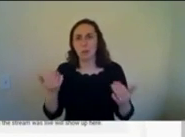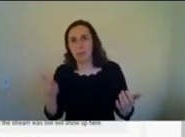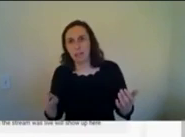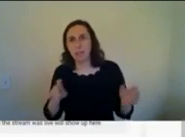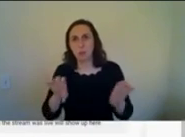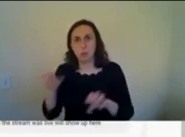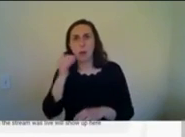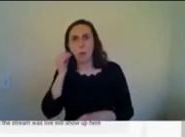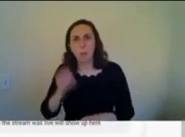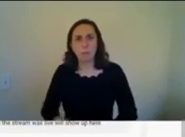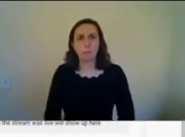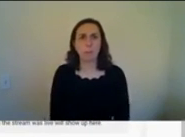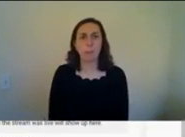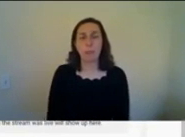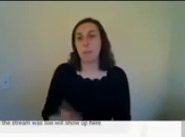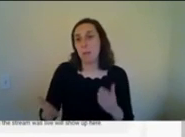more.